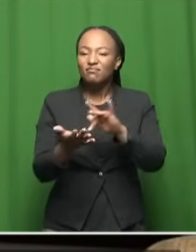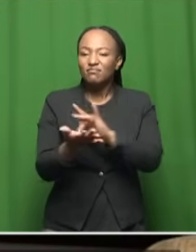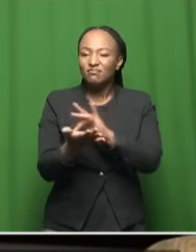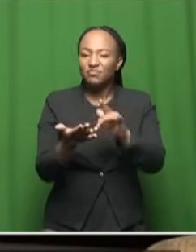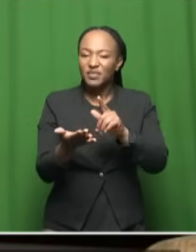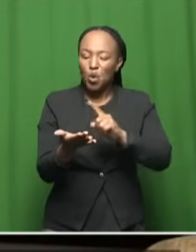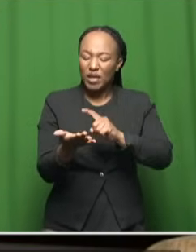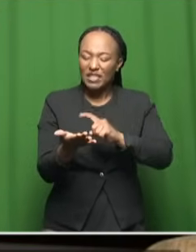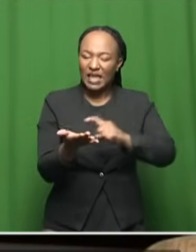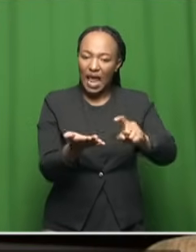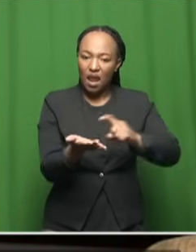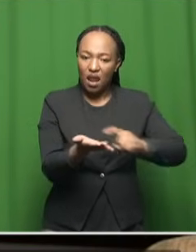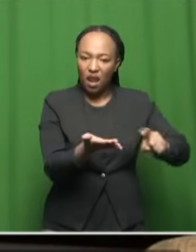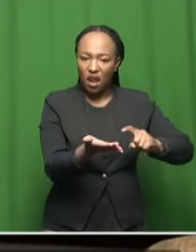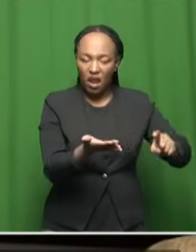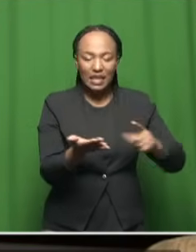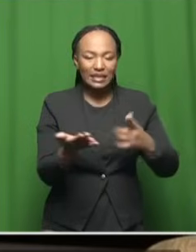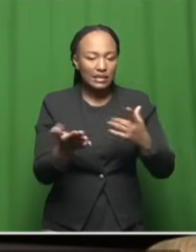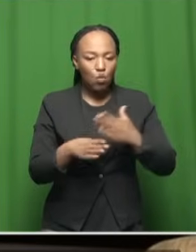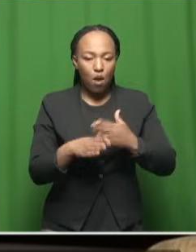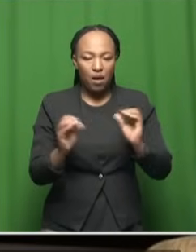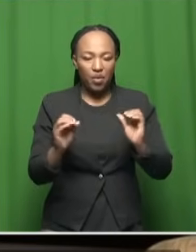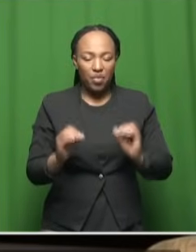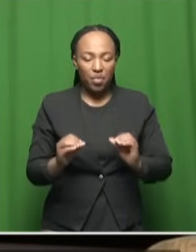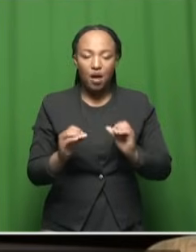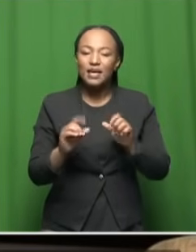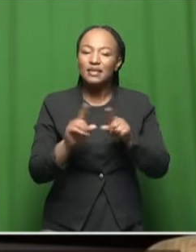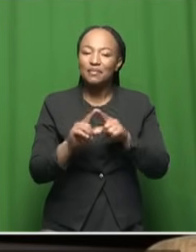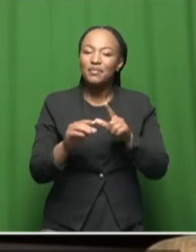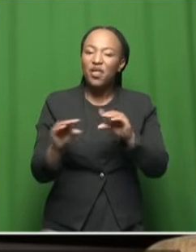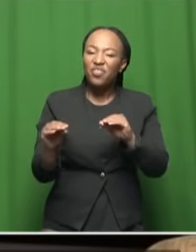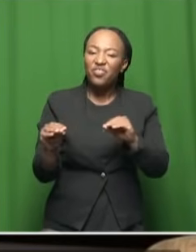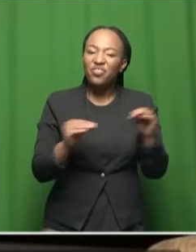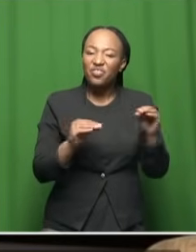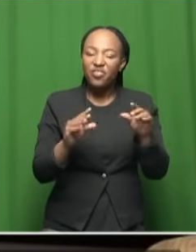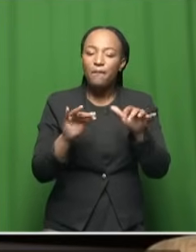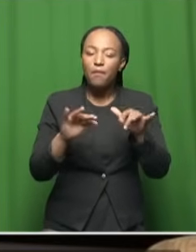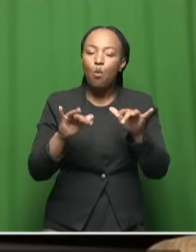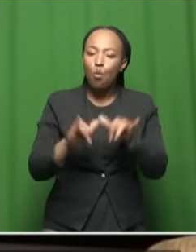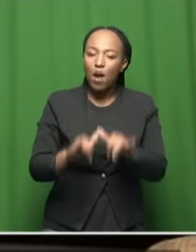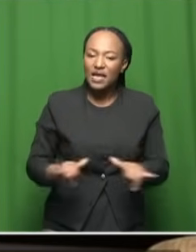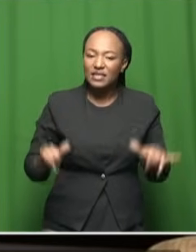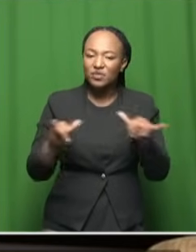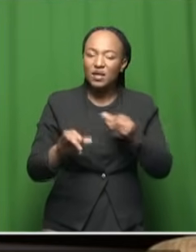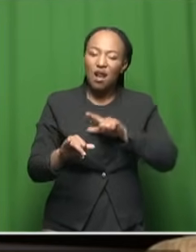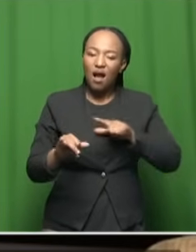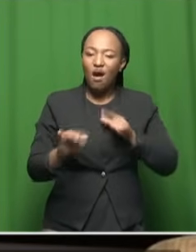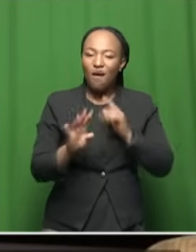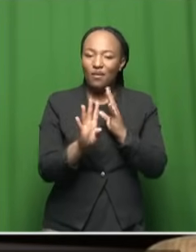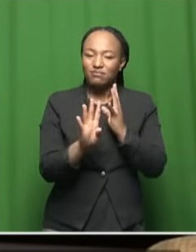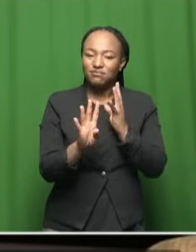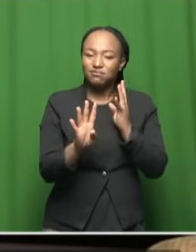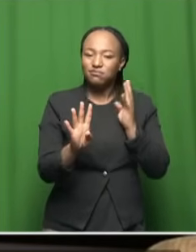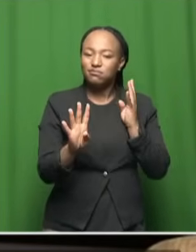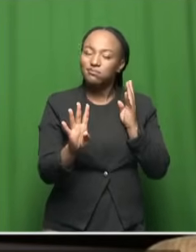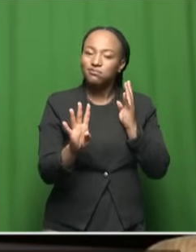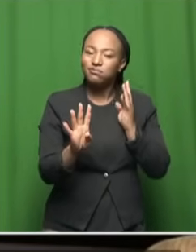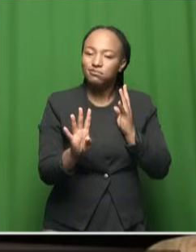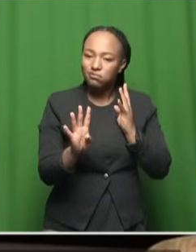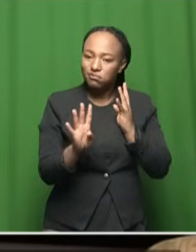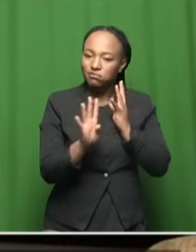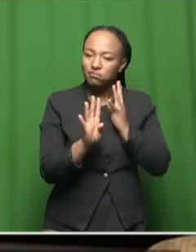then delay the process or the waiting time that people spend in the queues before casting their